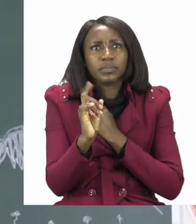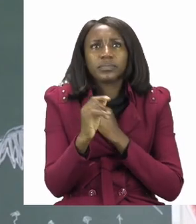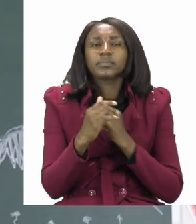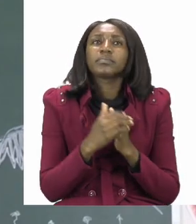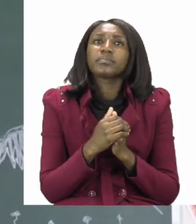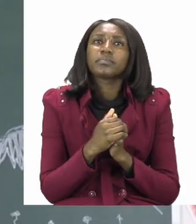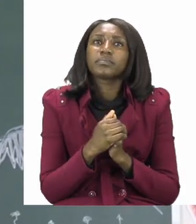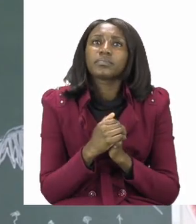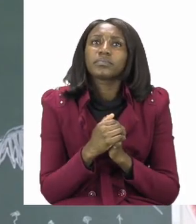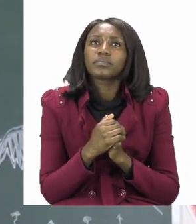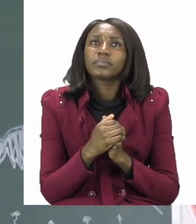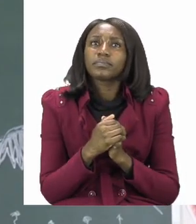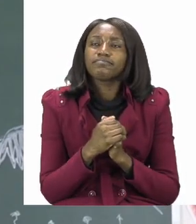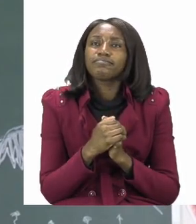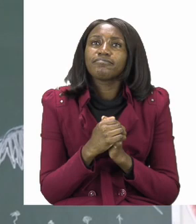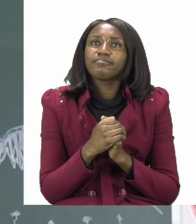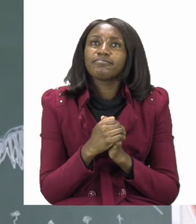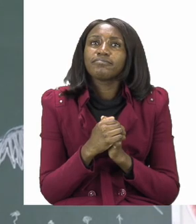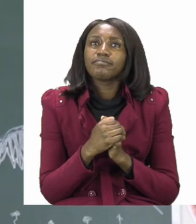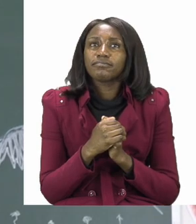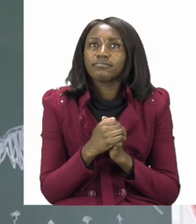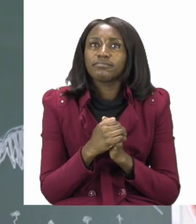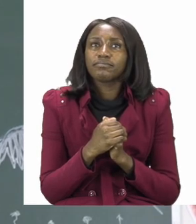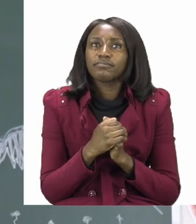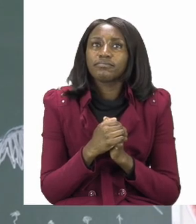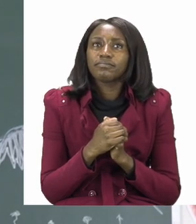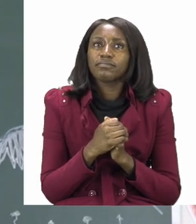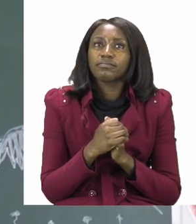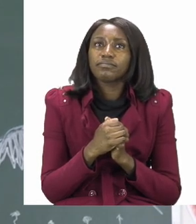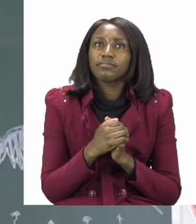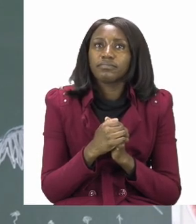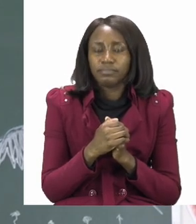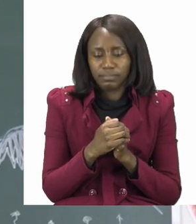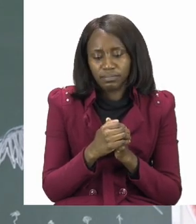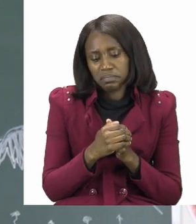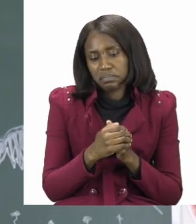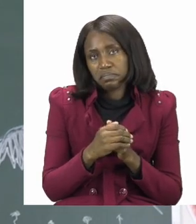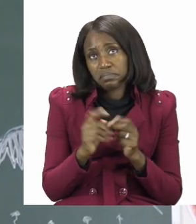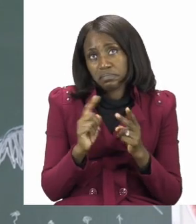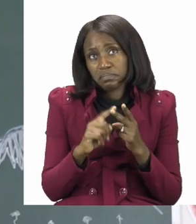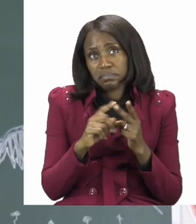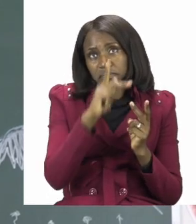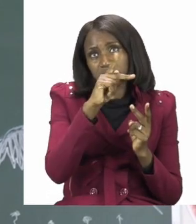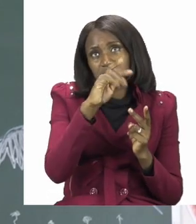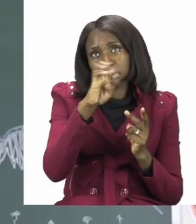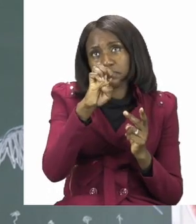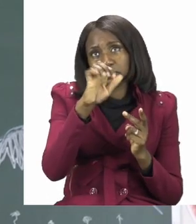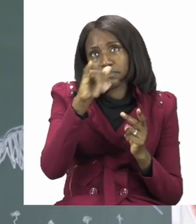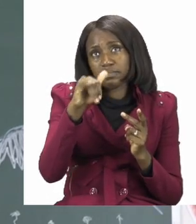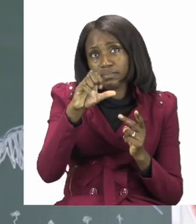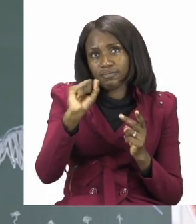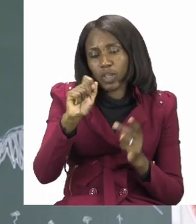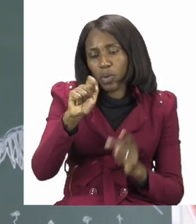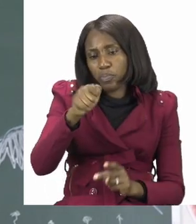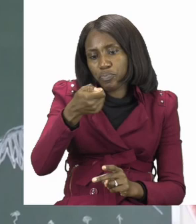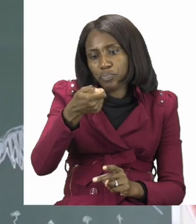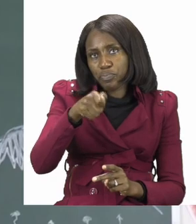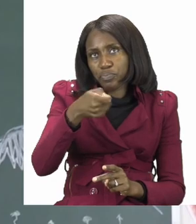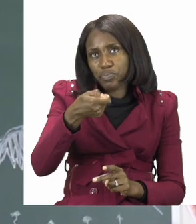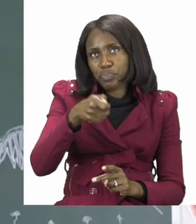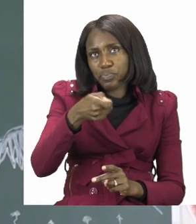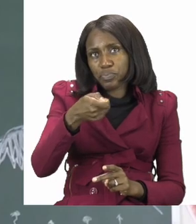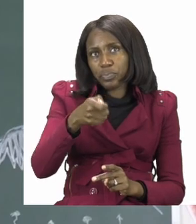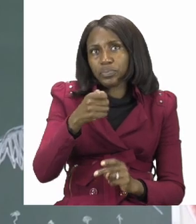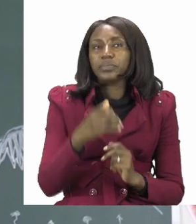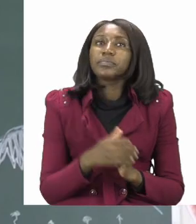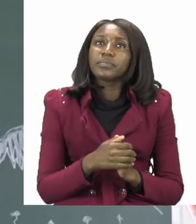public. Let's now move to the next one. We have the word keys. Now I have one key here,